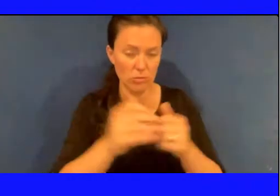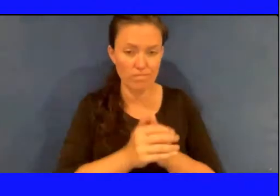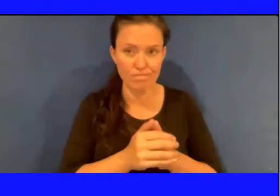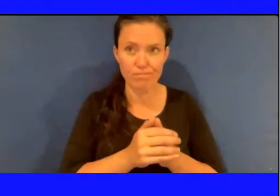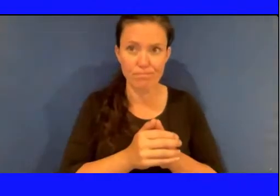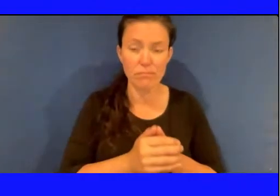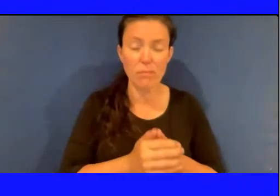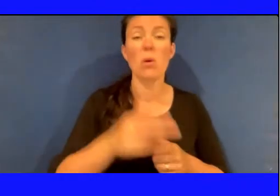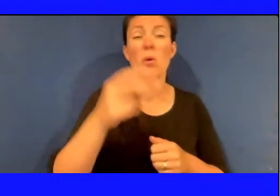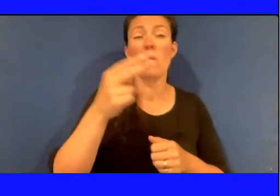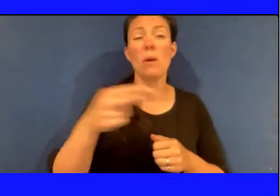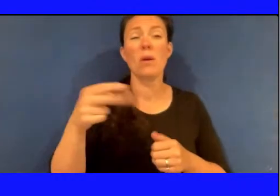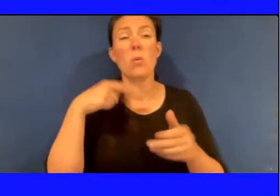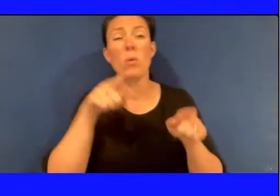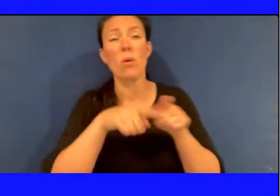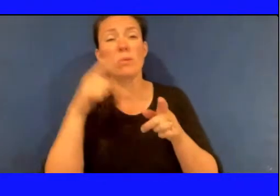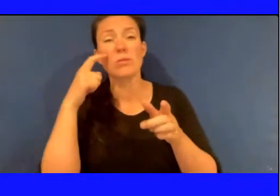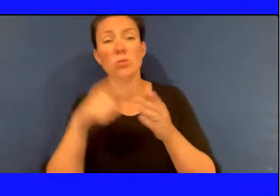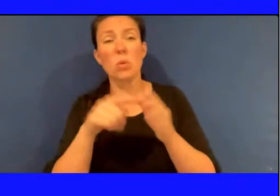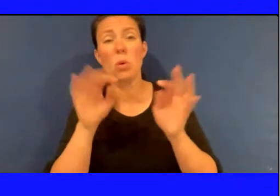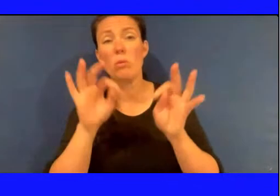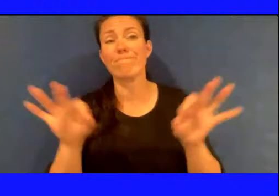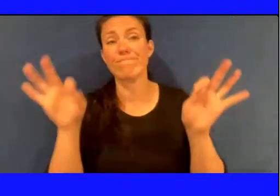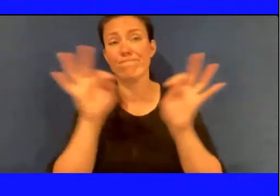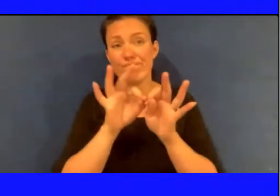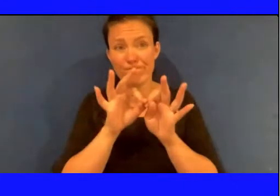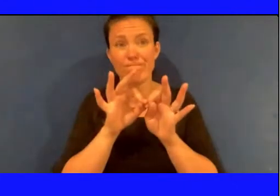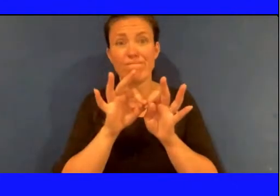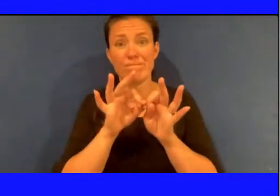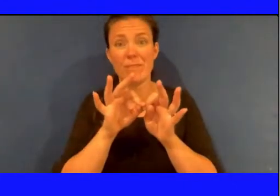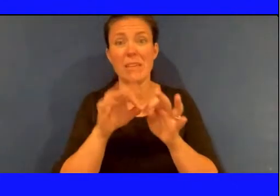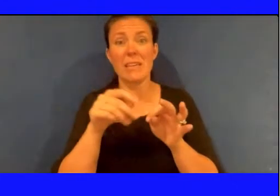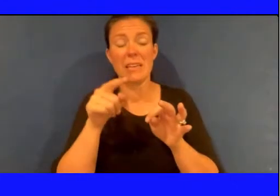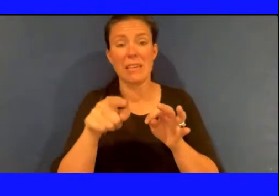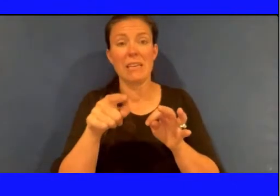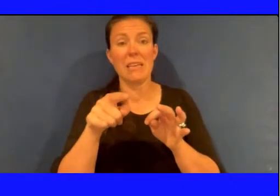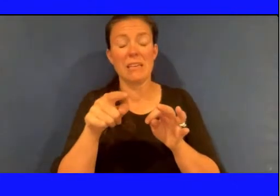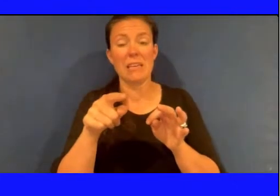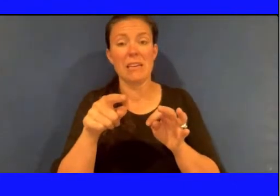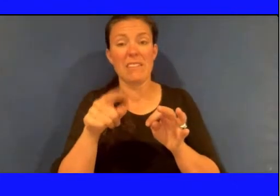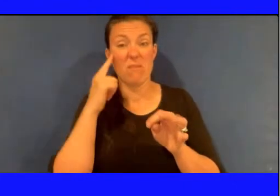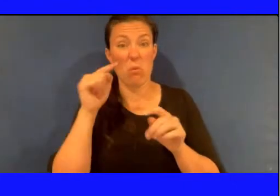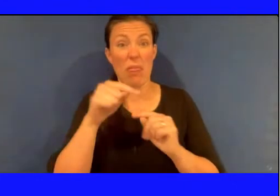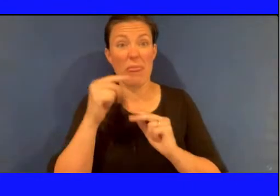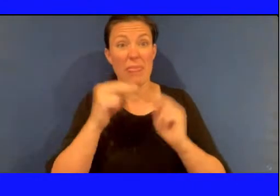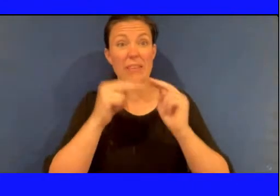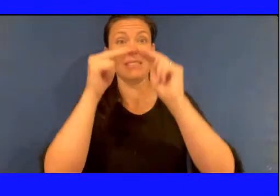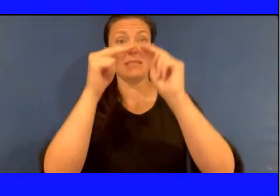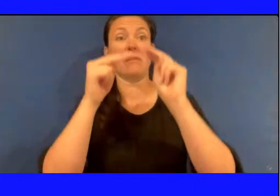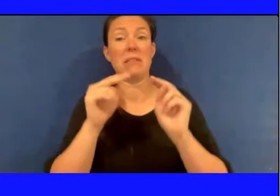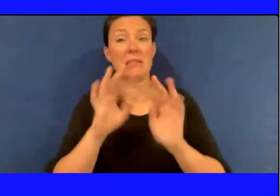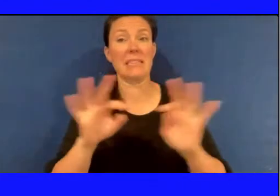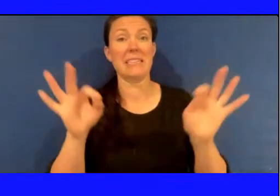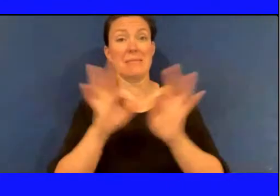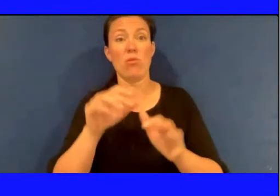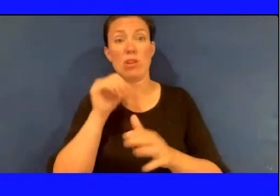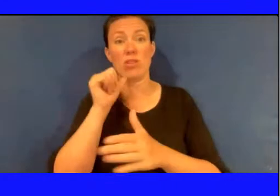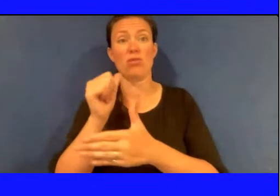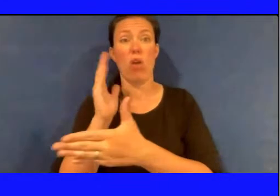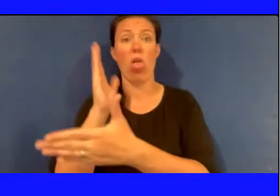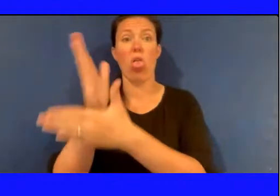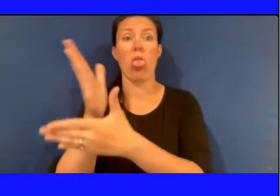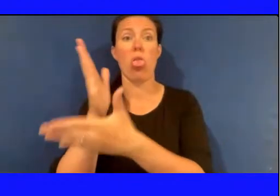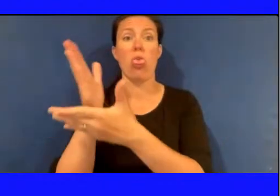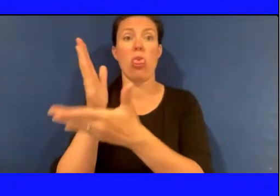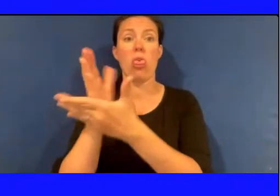how incredibly critical it was that the work to build this building would not disrupt what goes on at the clinic. And